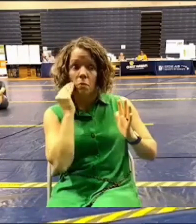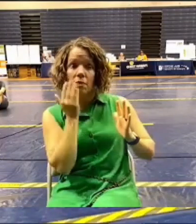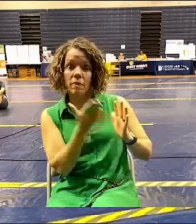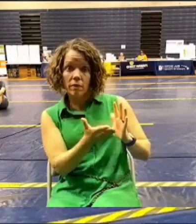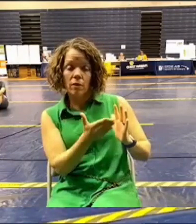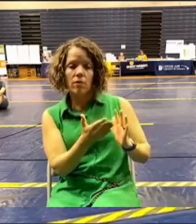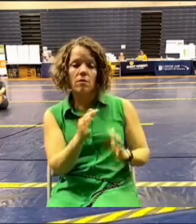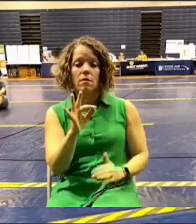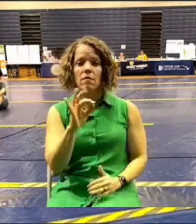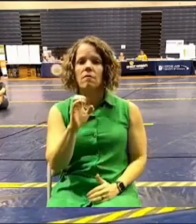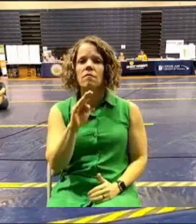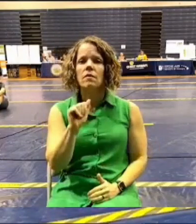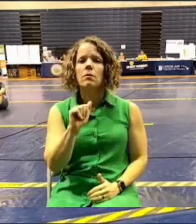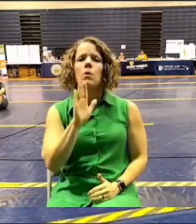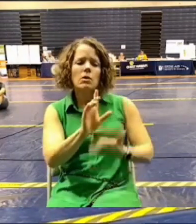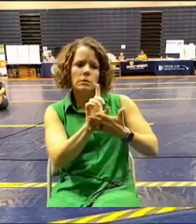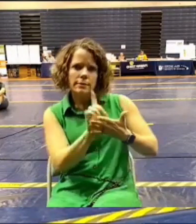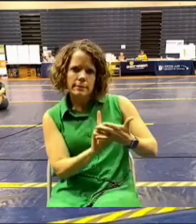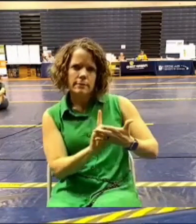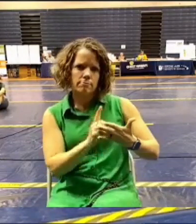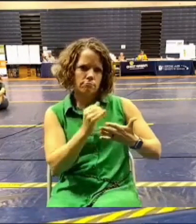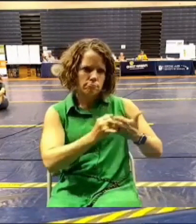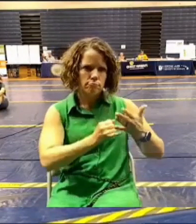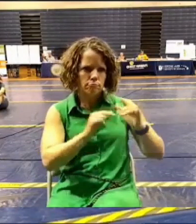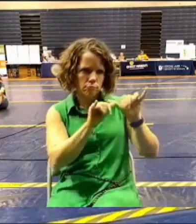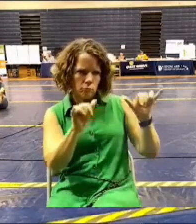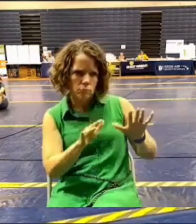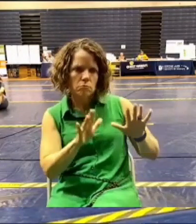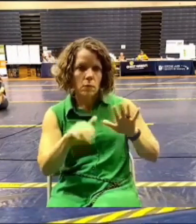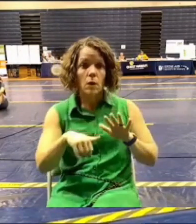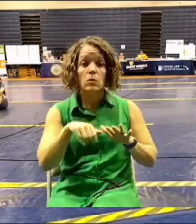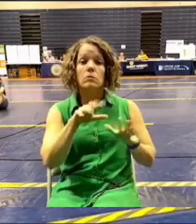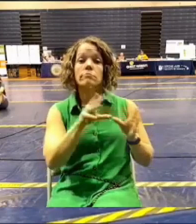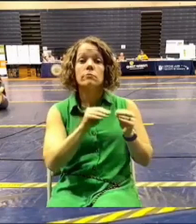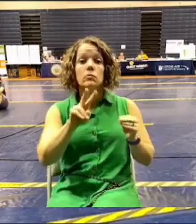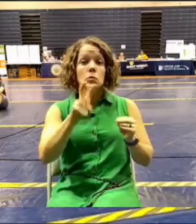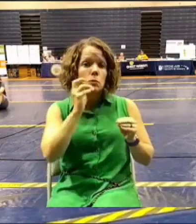FEMA's completing the design, 200 homes.